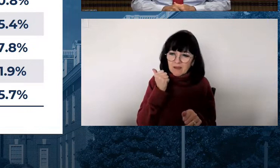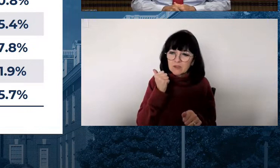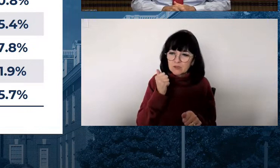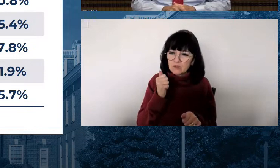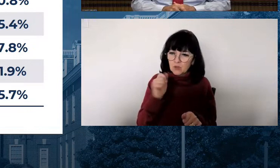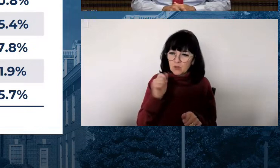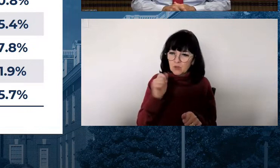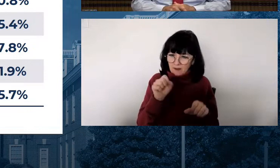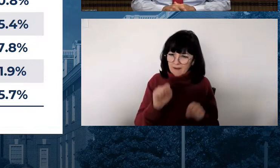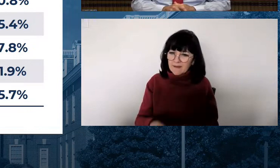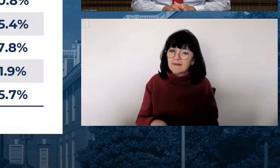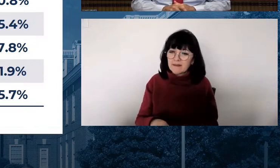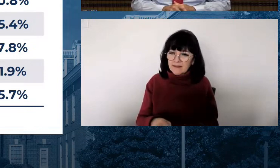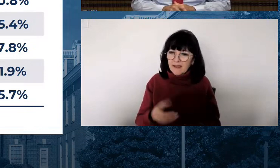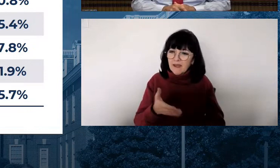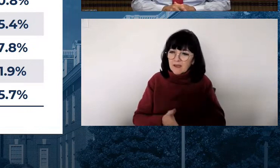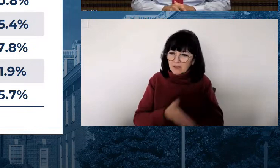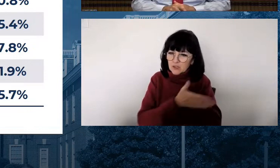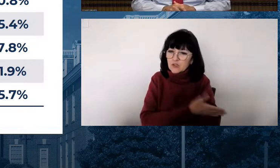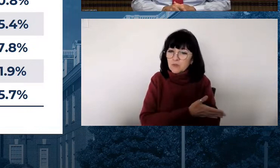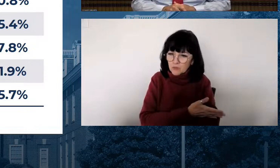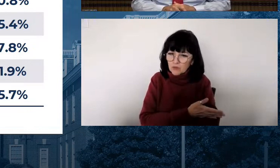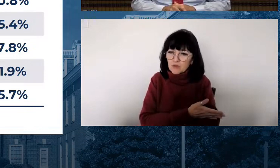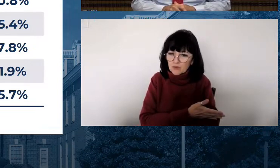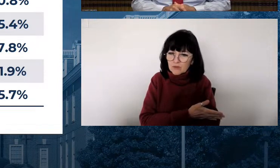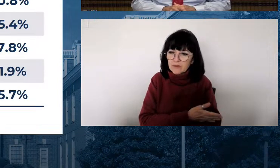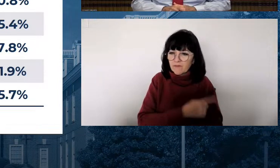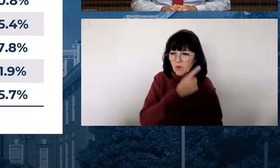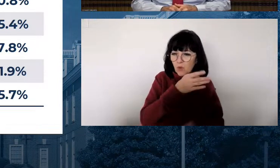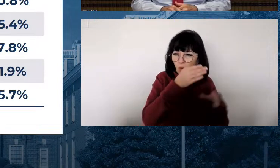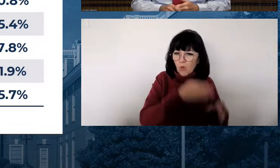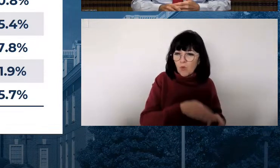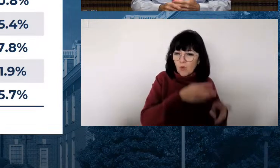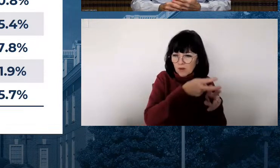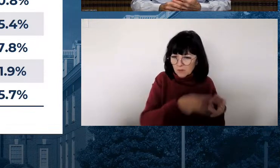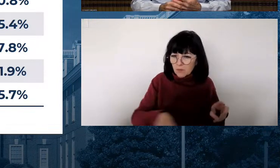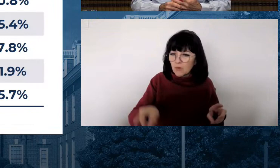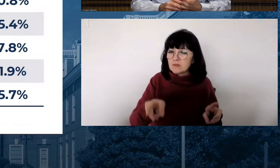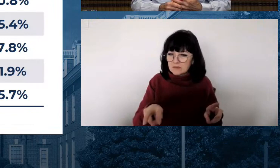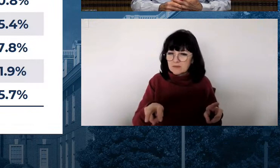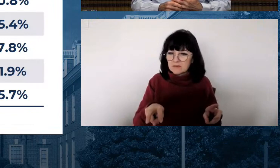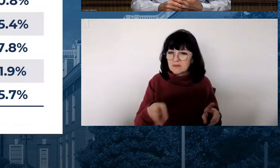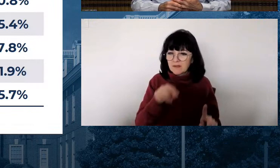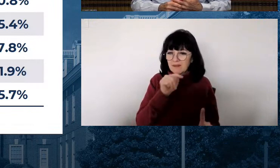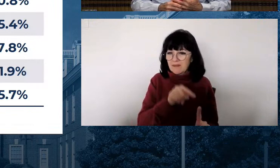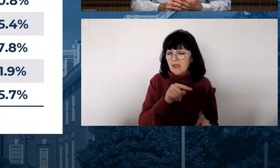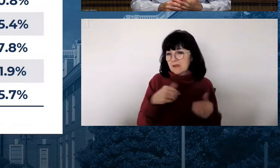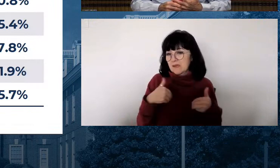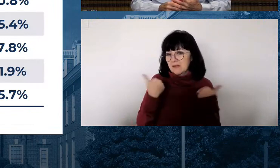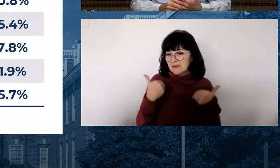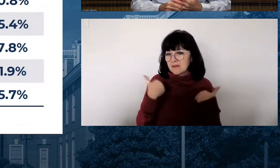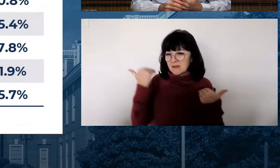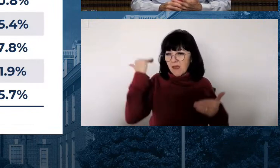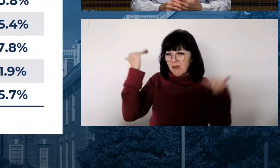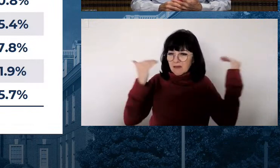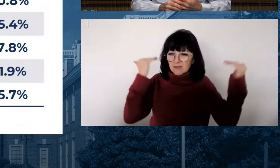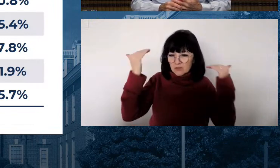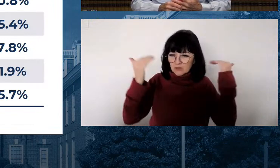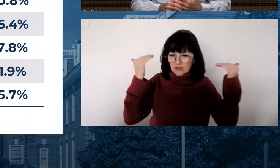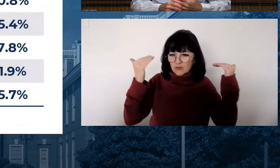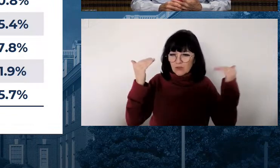the virus to move from one person to another is in that young adult group, 18